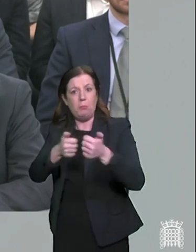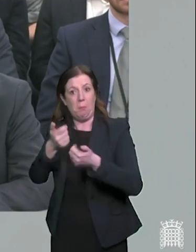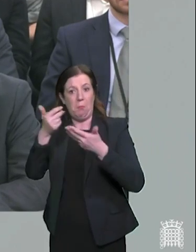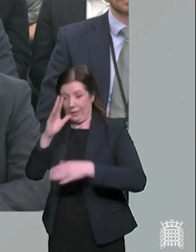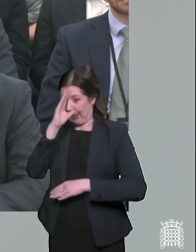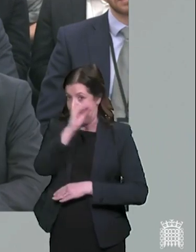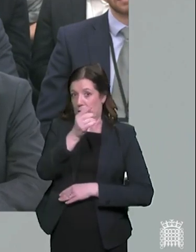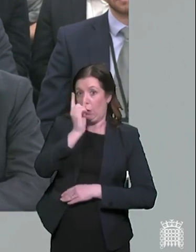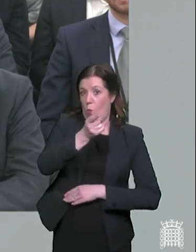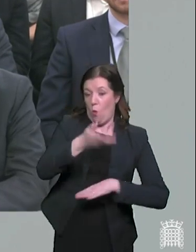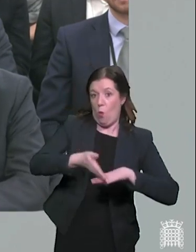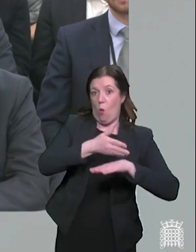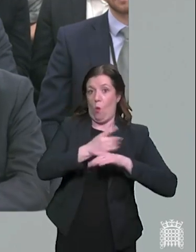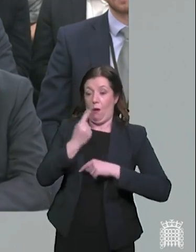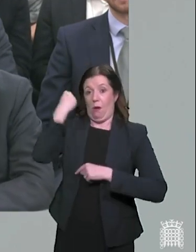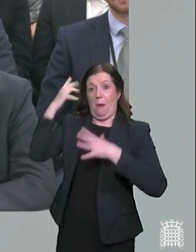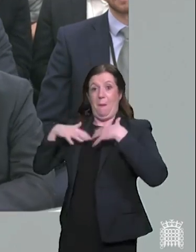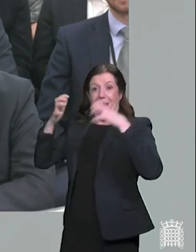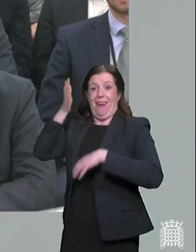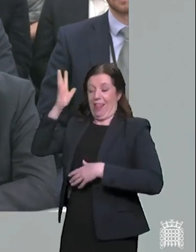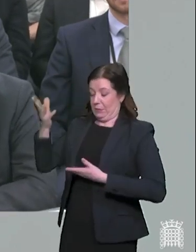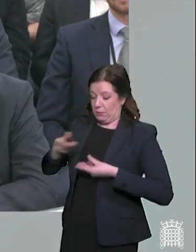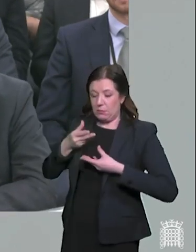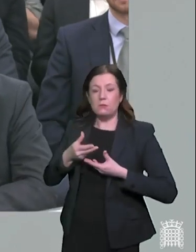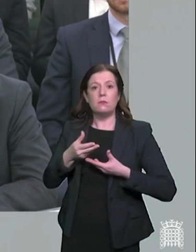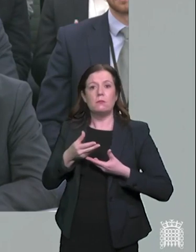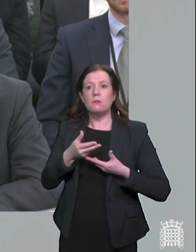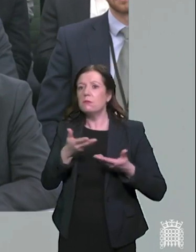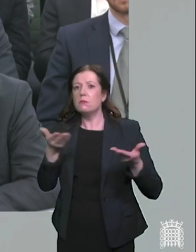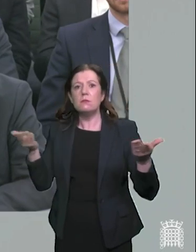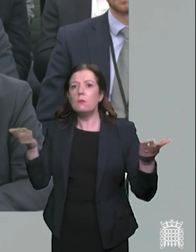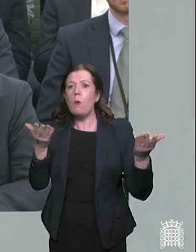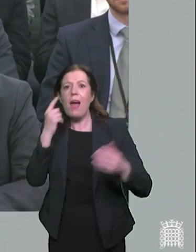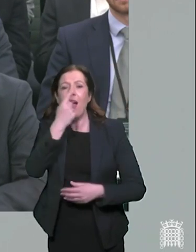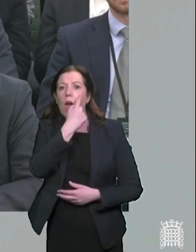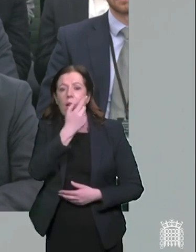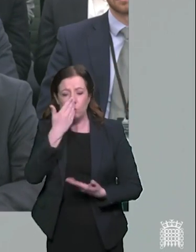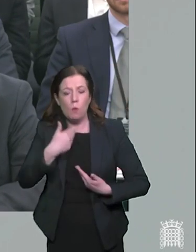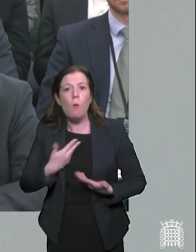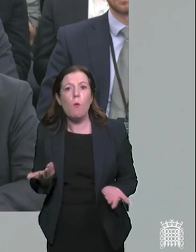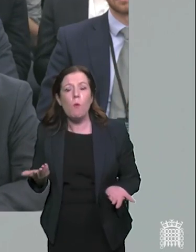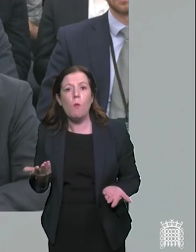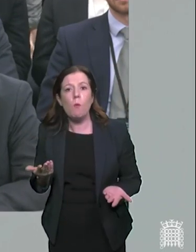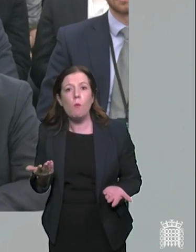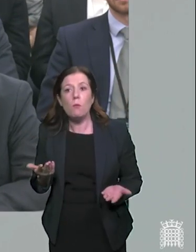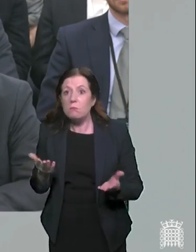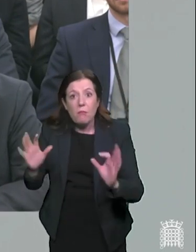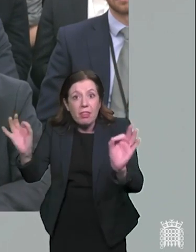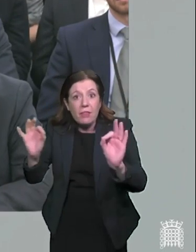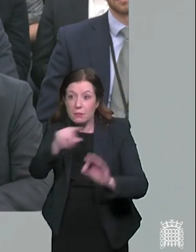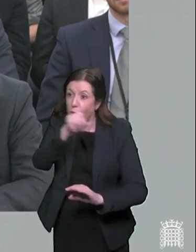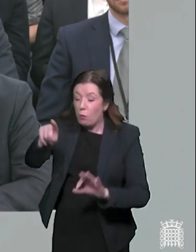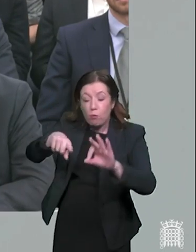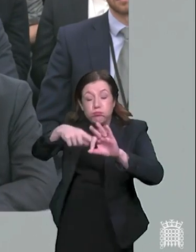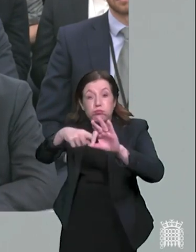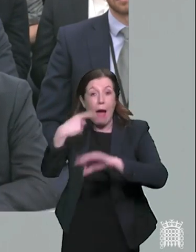rule breaking before you made your statements to the House. You haven't got any such evidence because that never